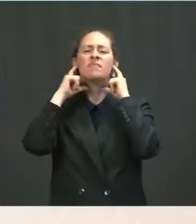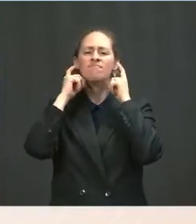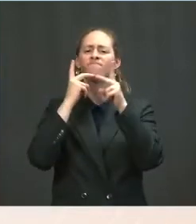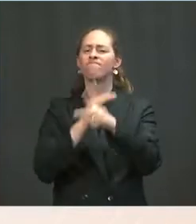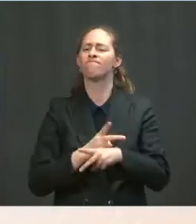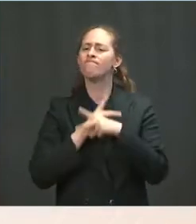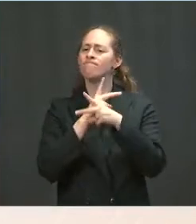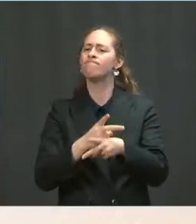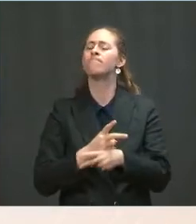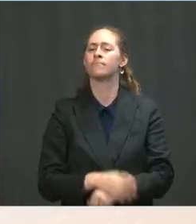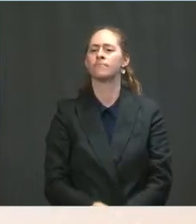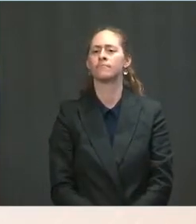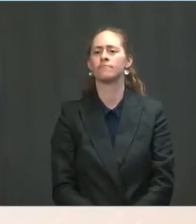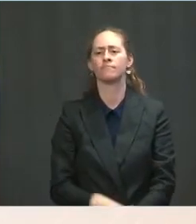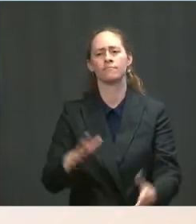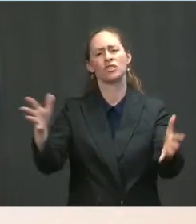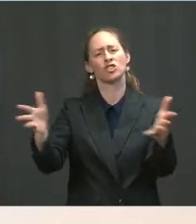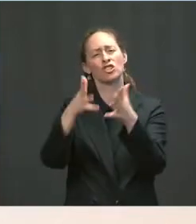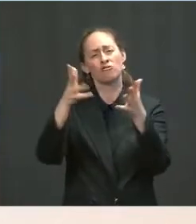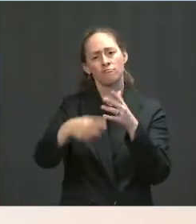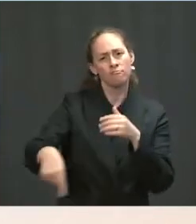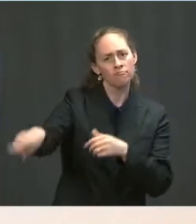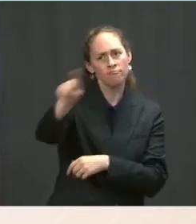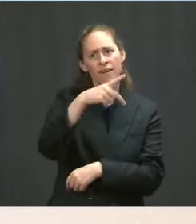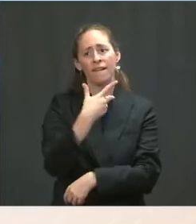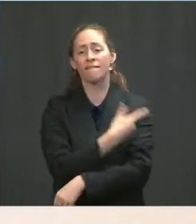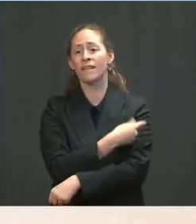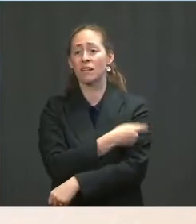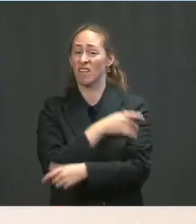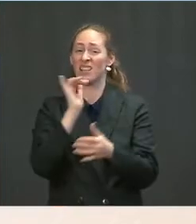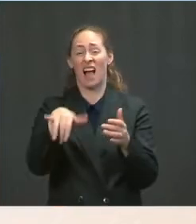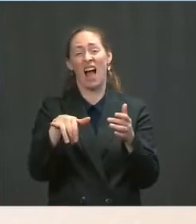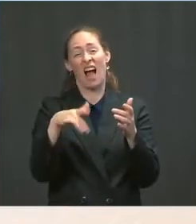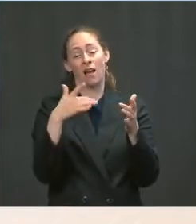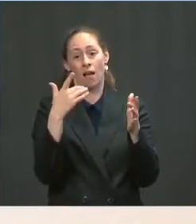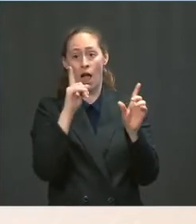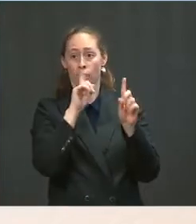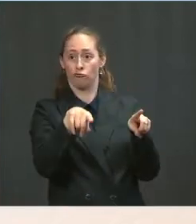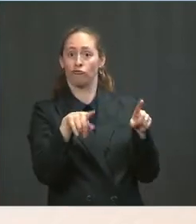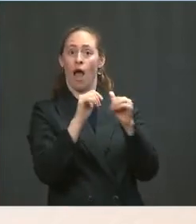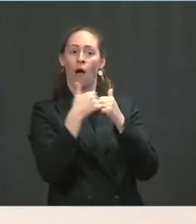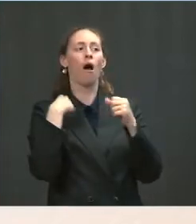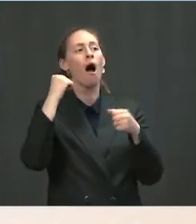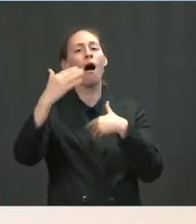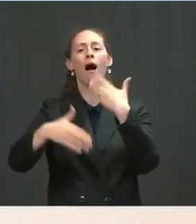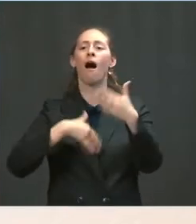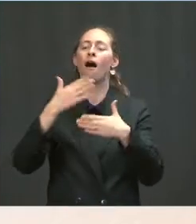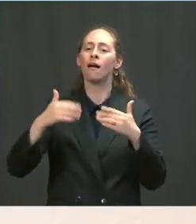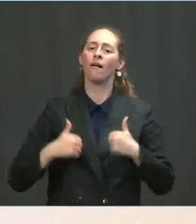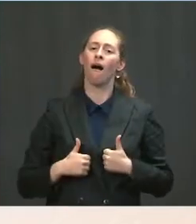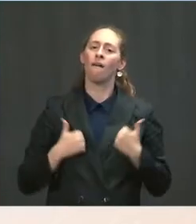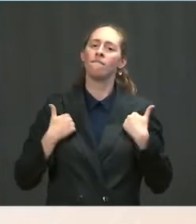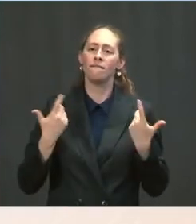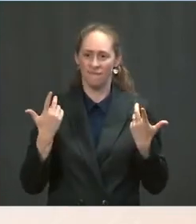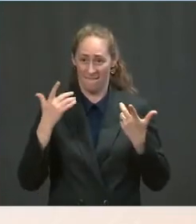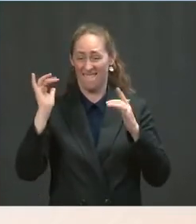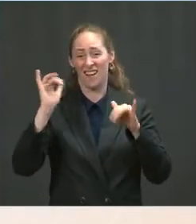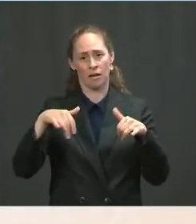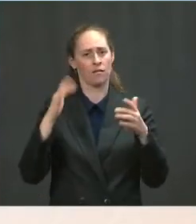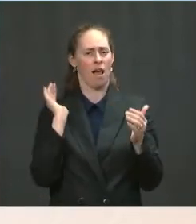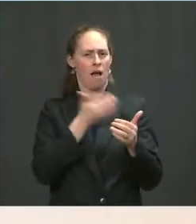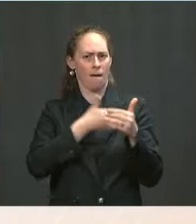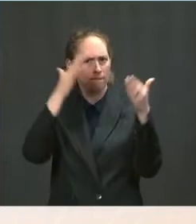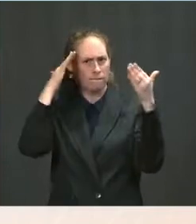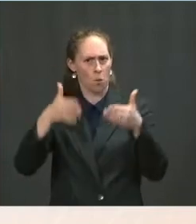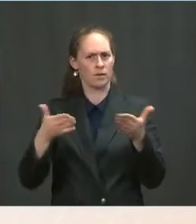sure people get vaccinated. That is the answer. That's how we got to move forward. And that's what we're focused on here at the White House. So we're supposed to see